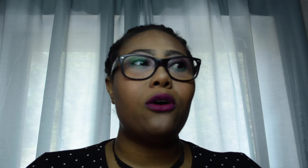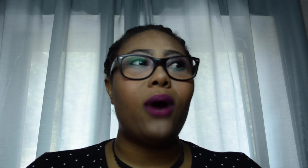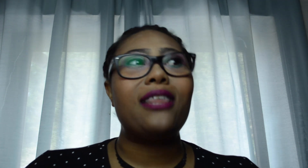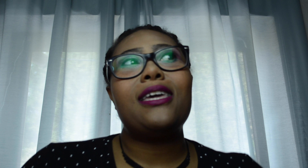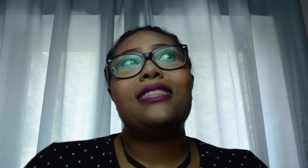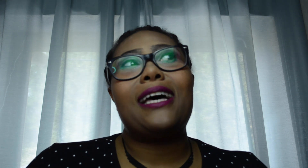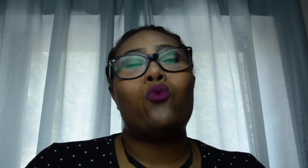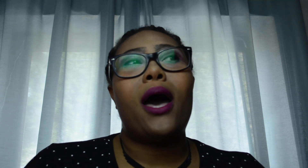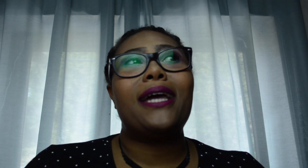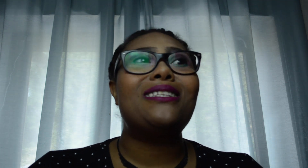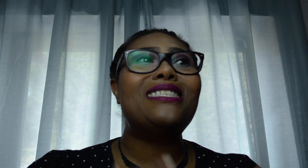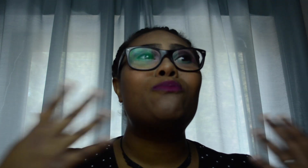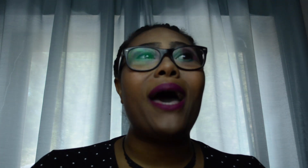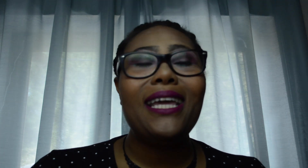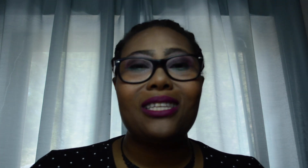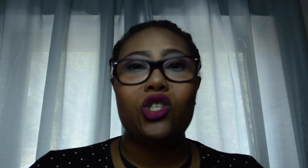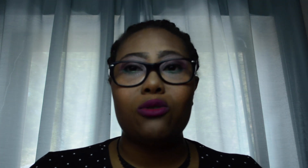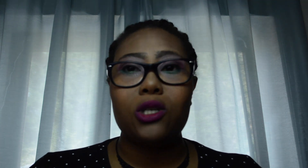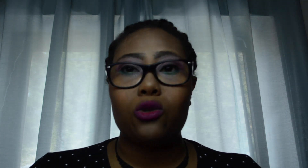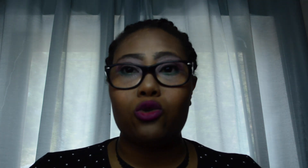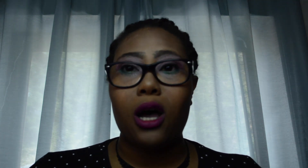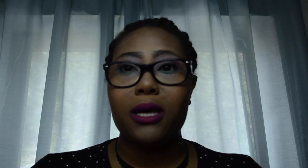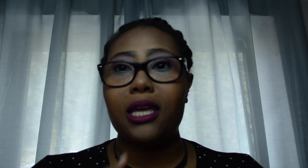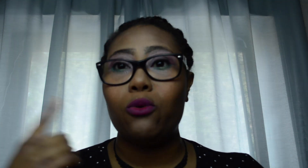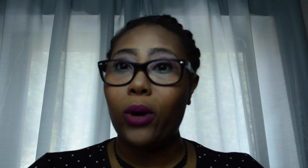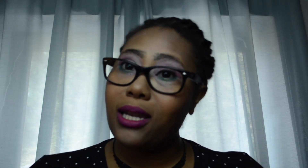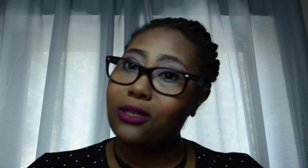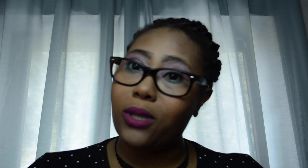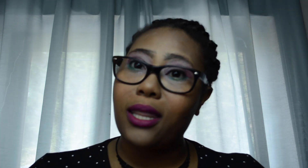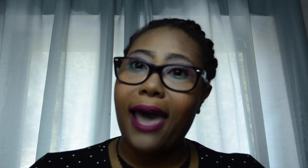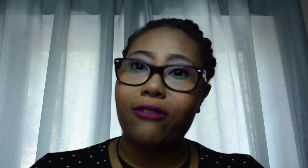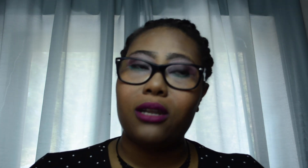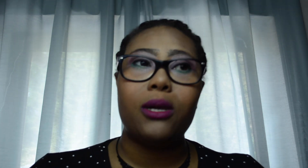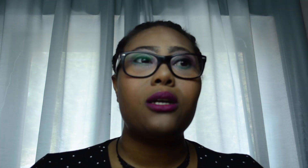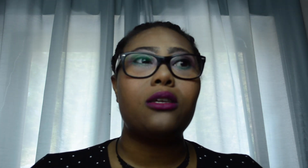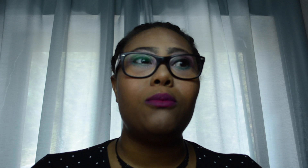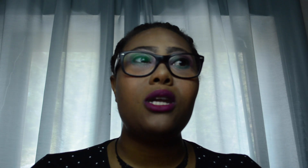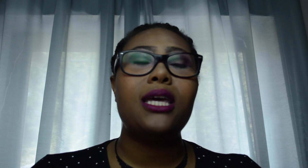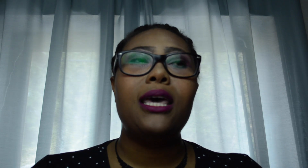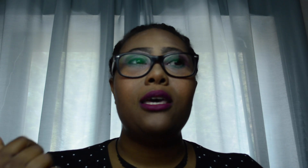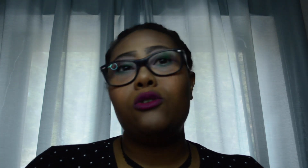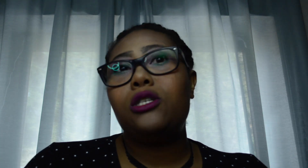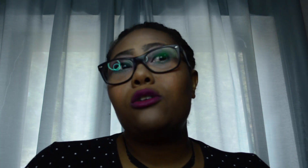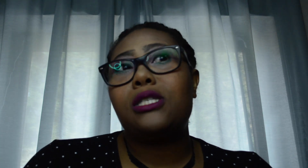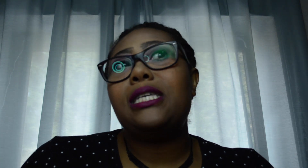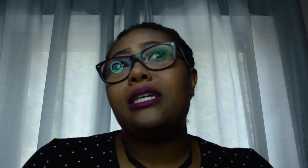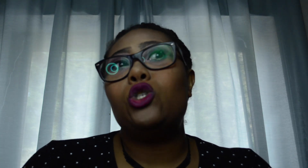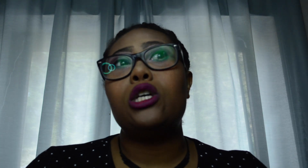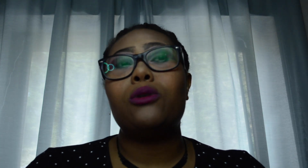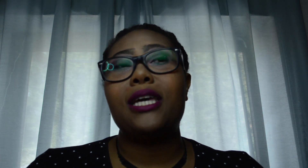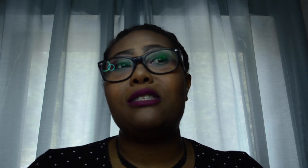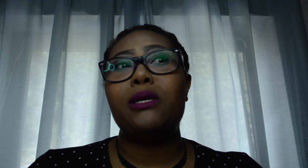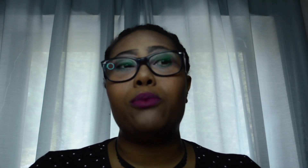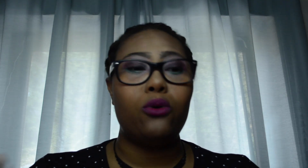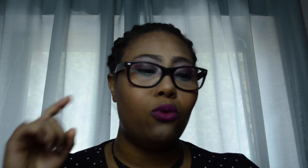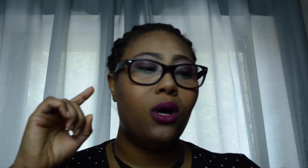And so I think that's why, despite the generational trauma that you witness within the African American community, you still see us